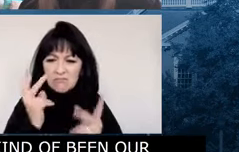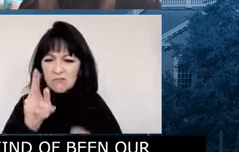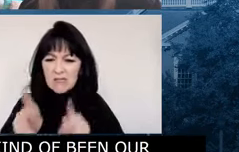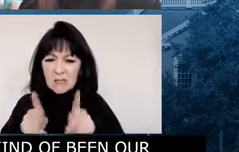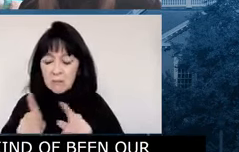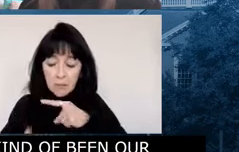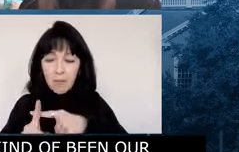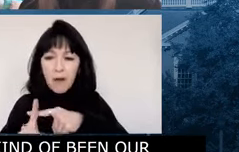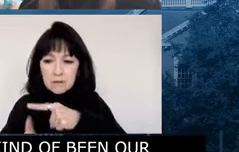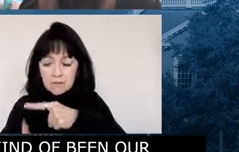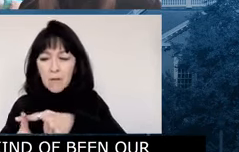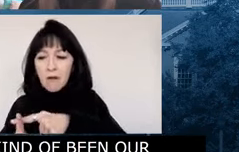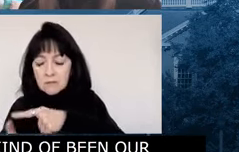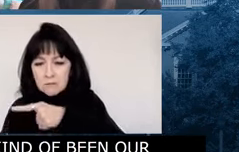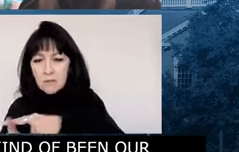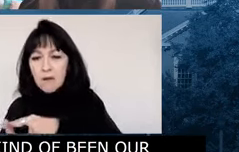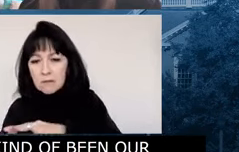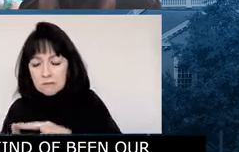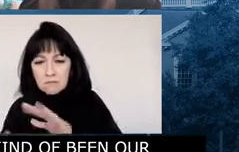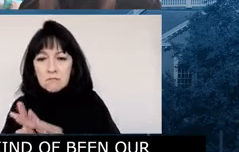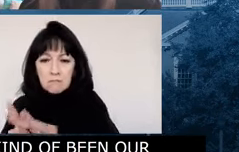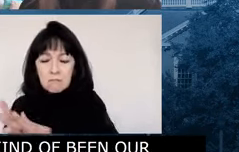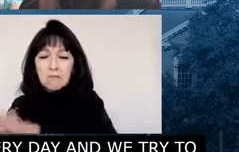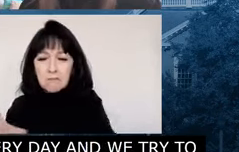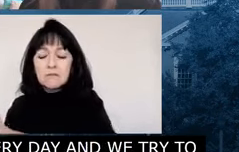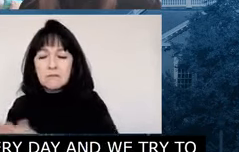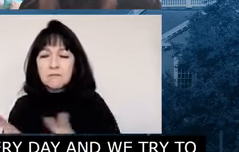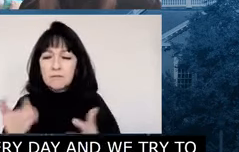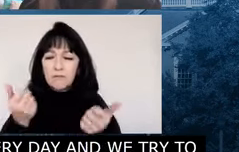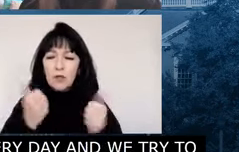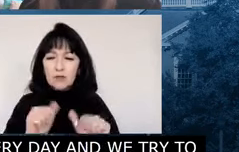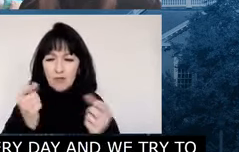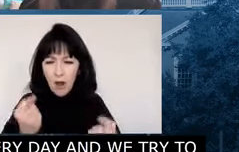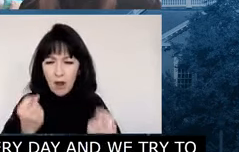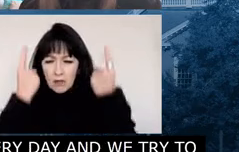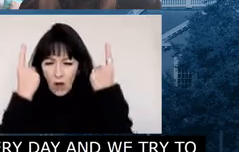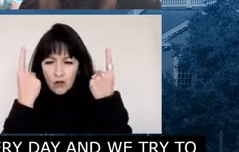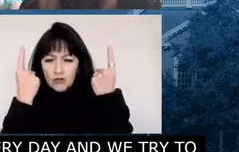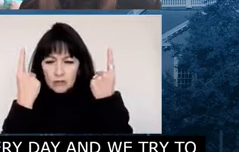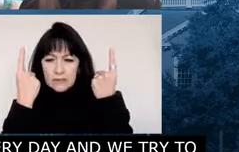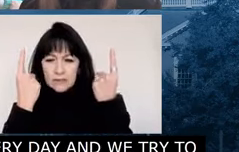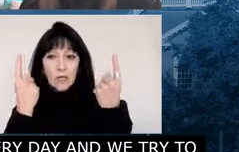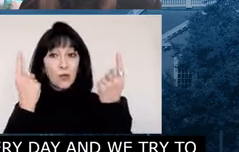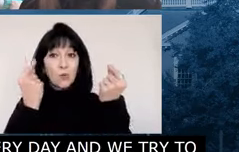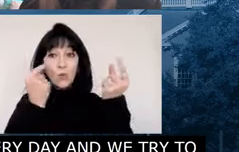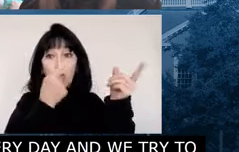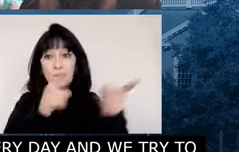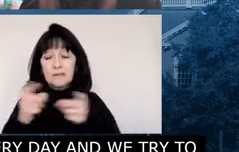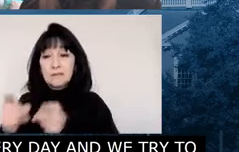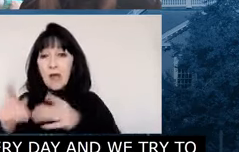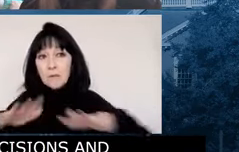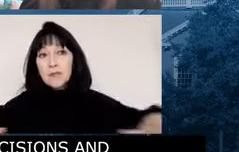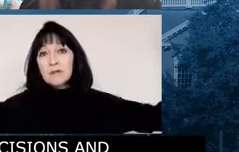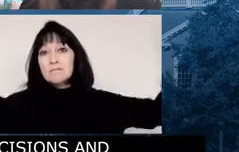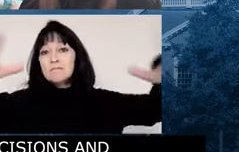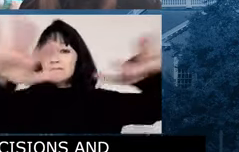make various decisions and understand what's happening out in the world, so to speak.